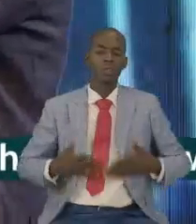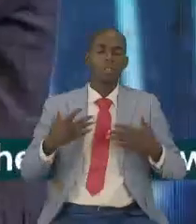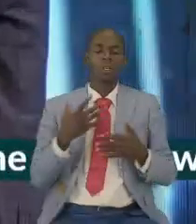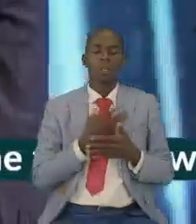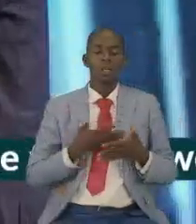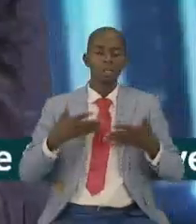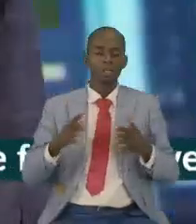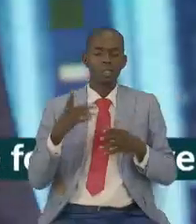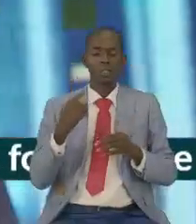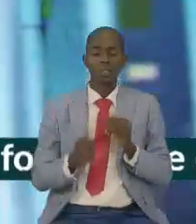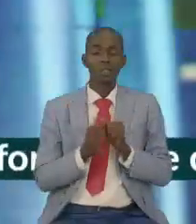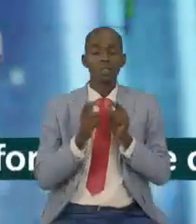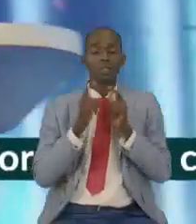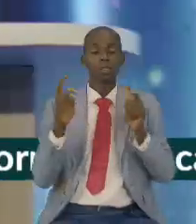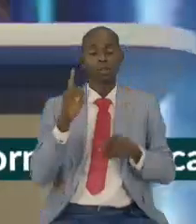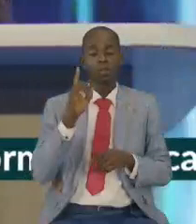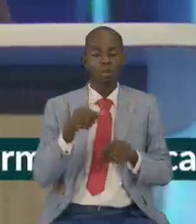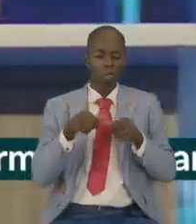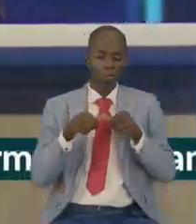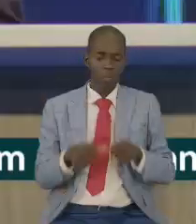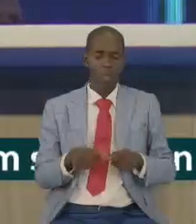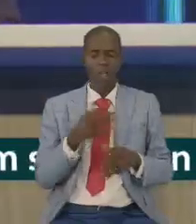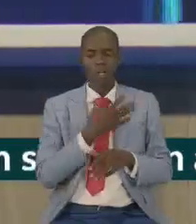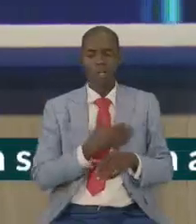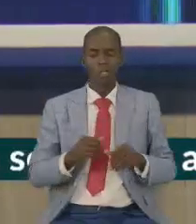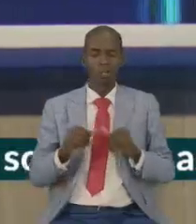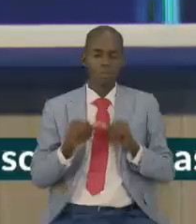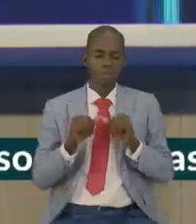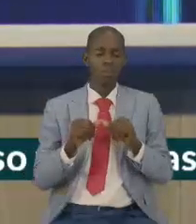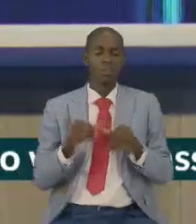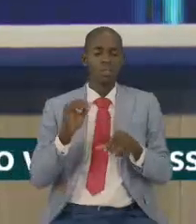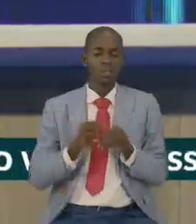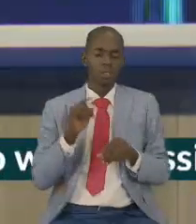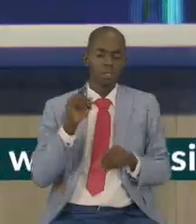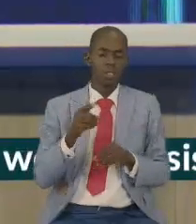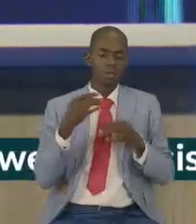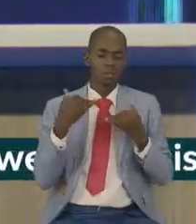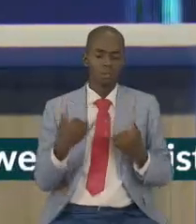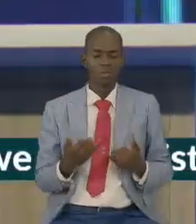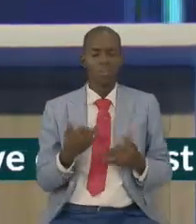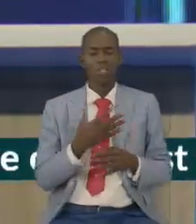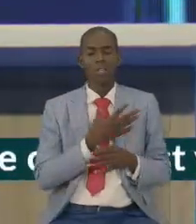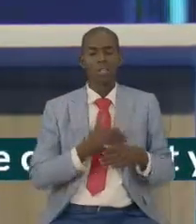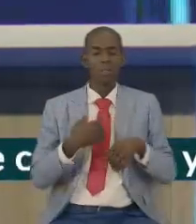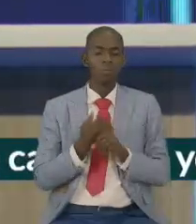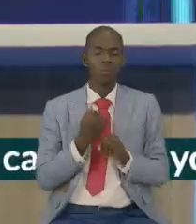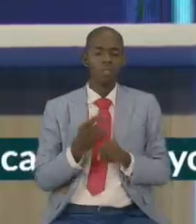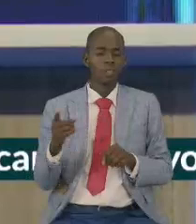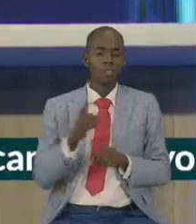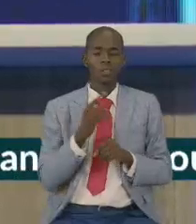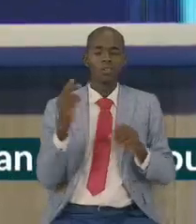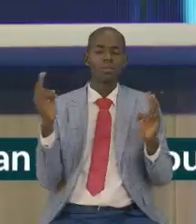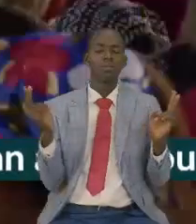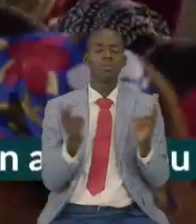and stay in them right now, and make them victorious from now to the end of